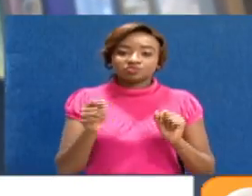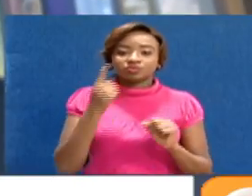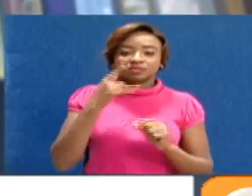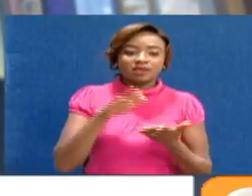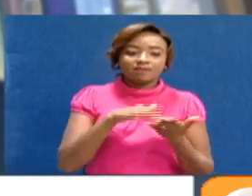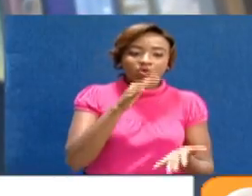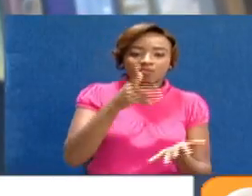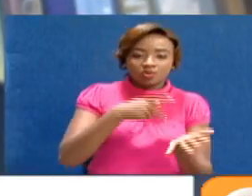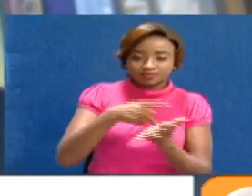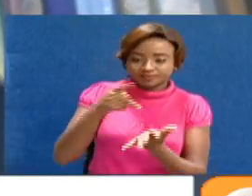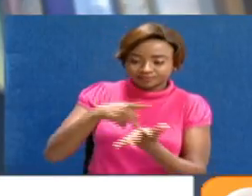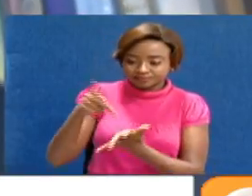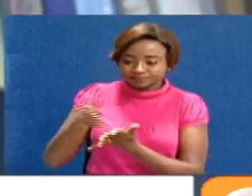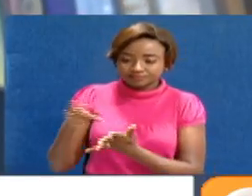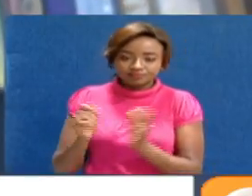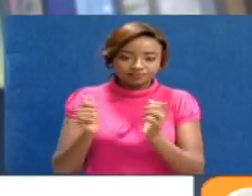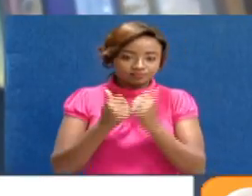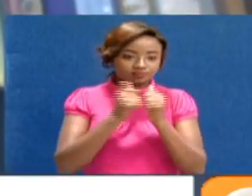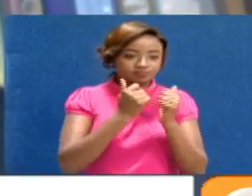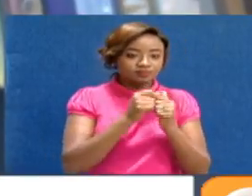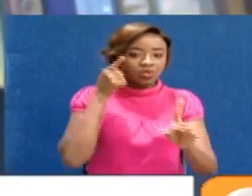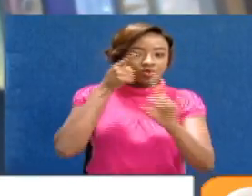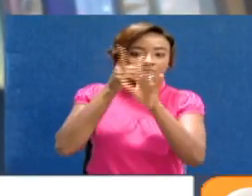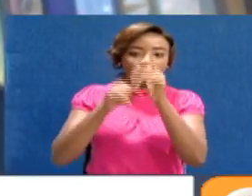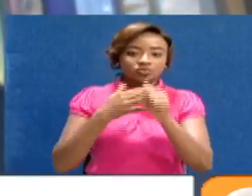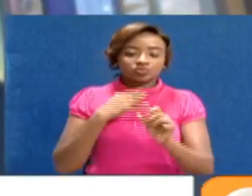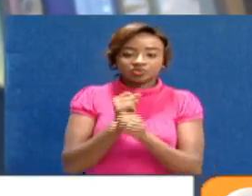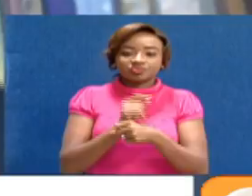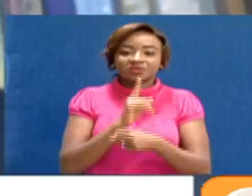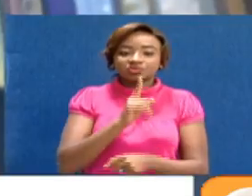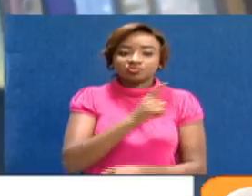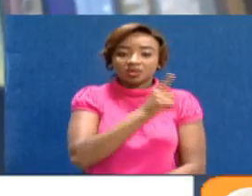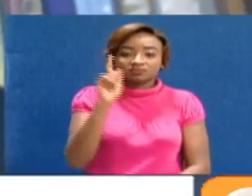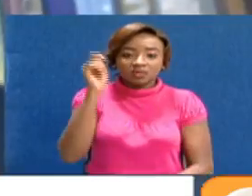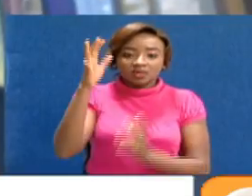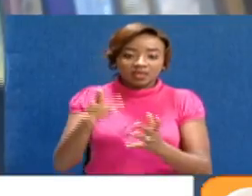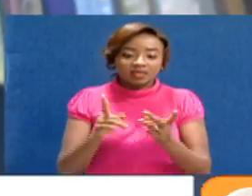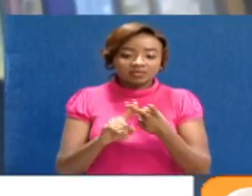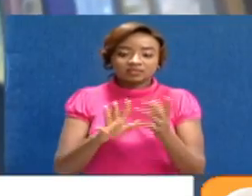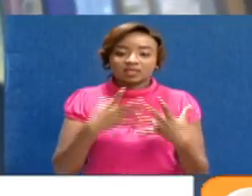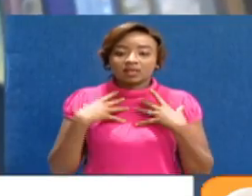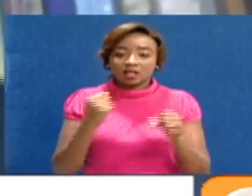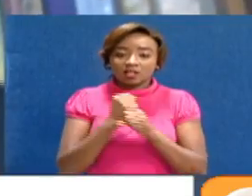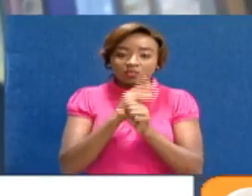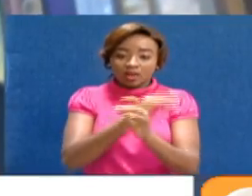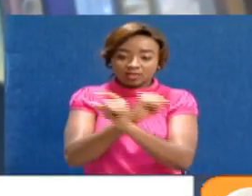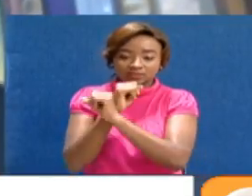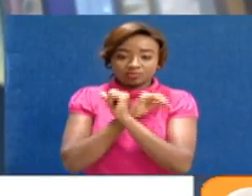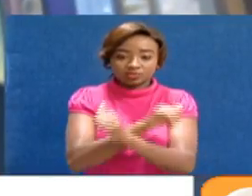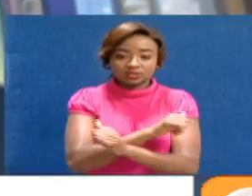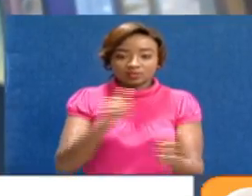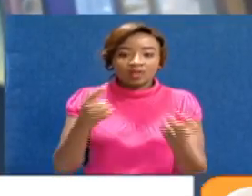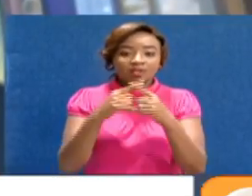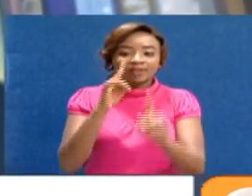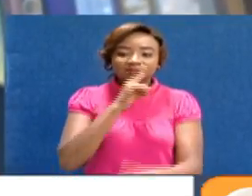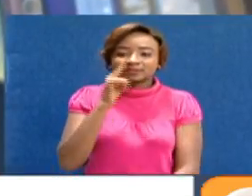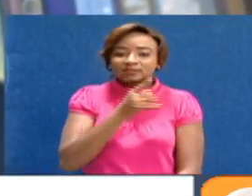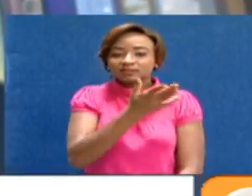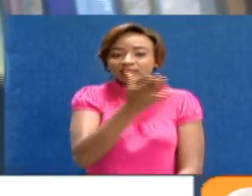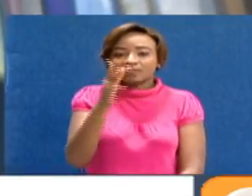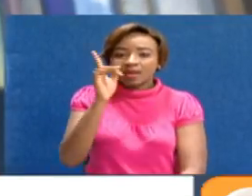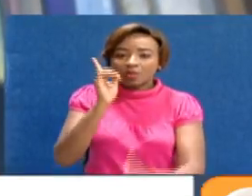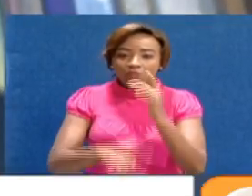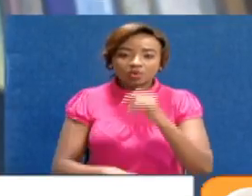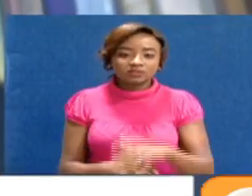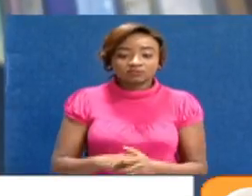procurements being conducted to ensure that Kenyans, frontline health workers are protected. But what are the risks that we are going to see